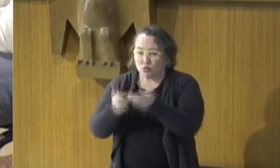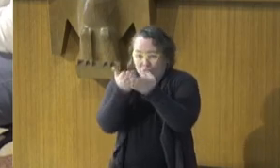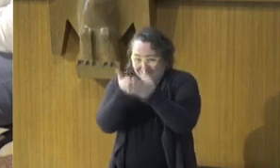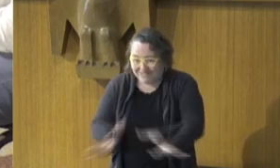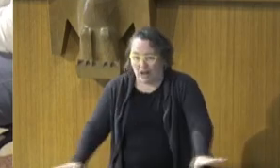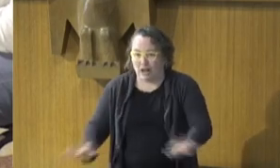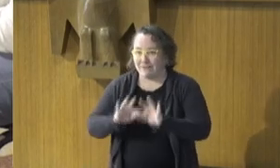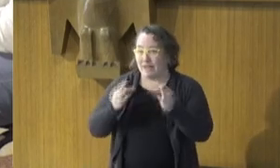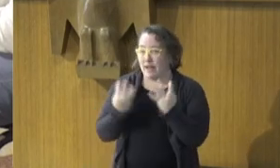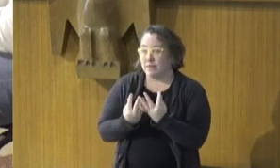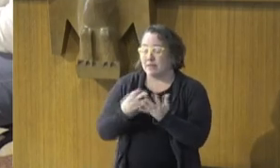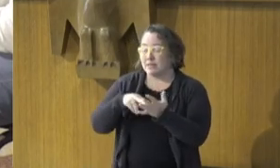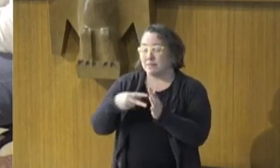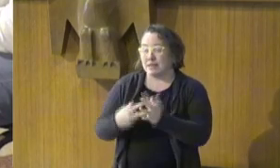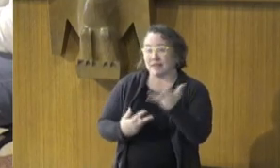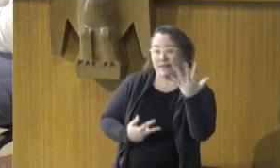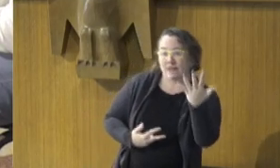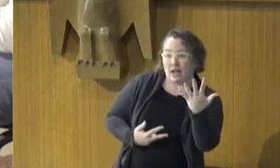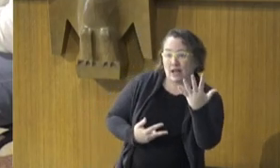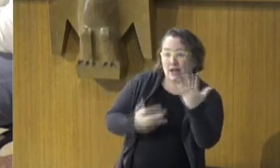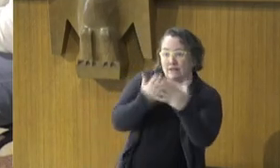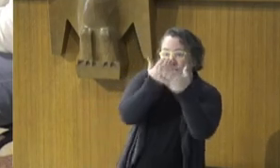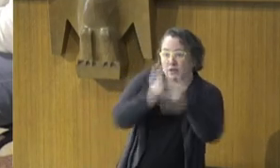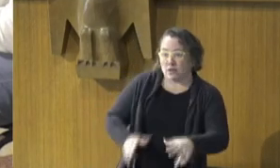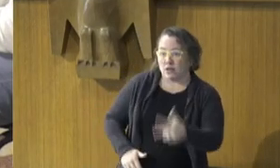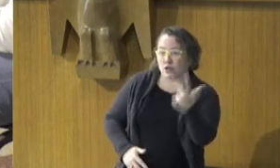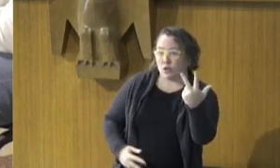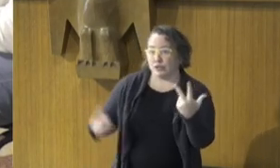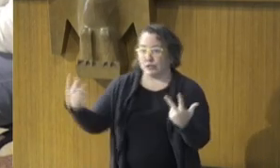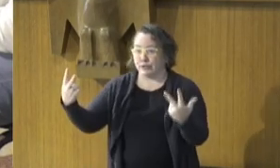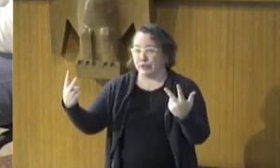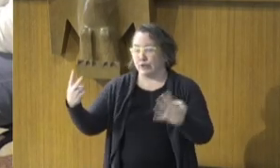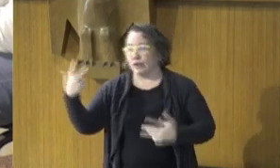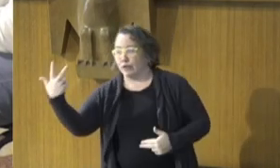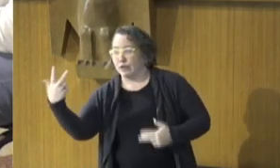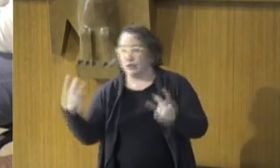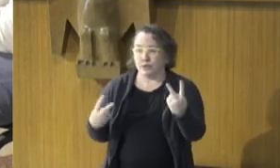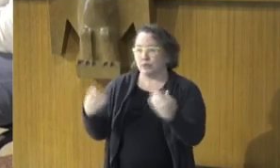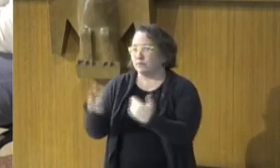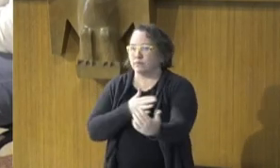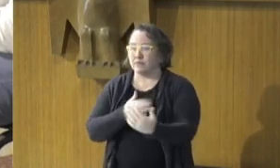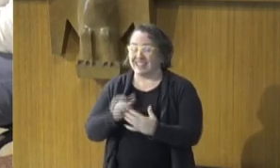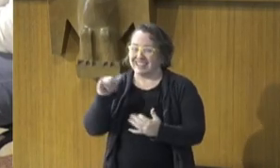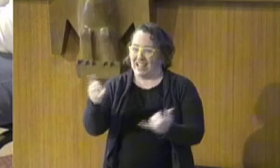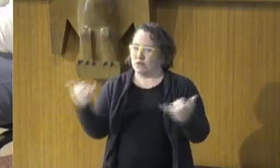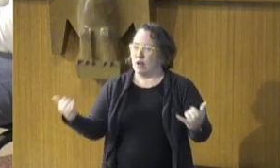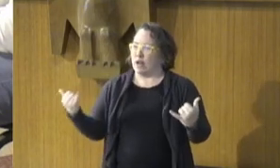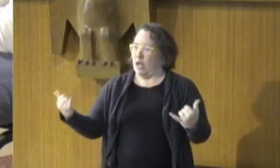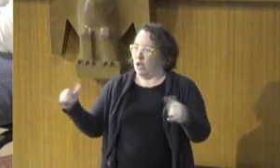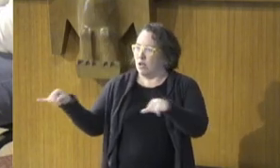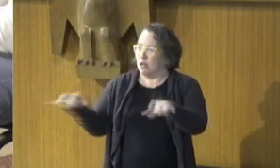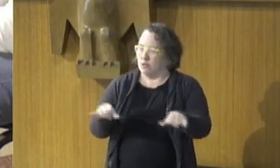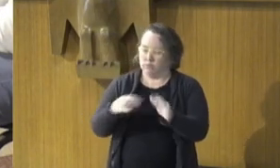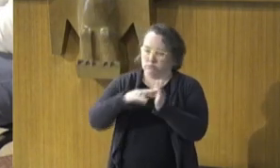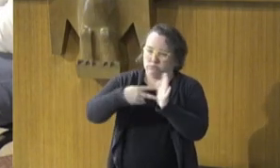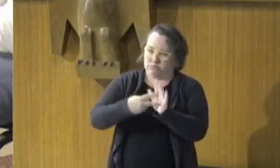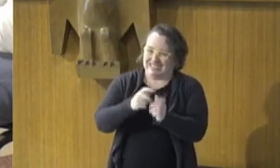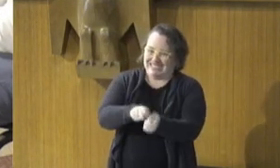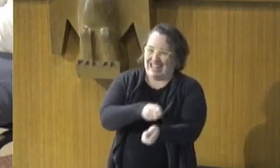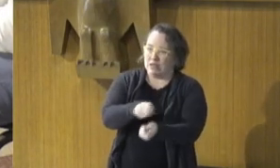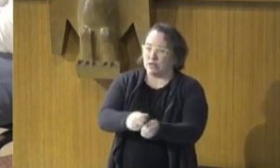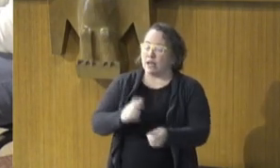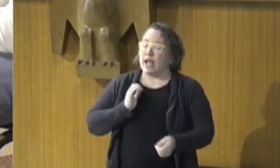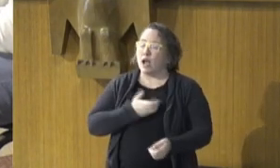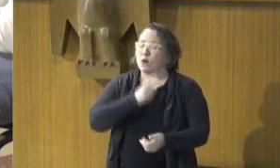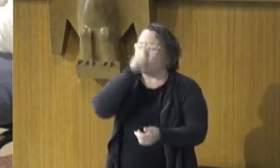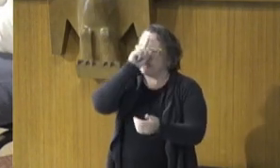such that a family of five will be three against two and two against three. I can't think of a more relevant verse than that right now. Like, our beliefs